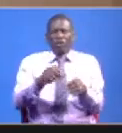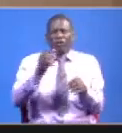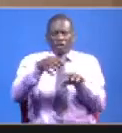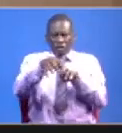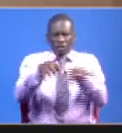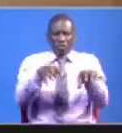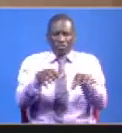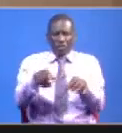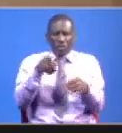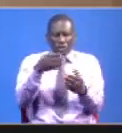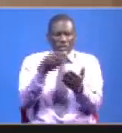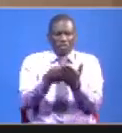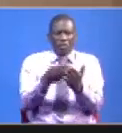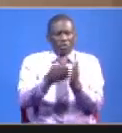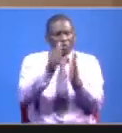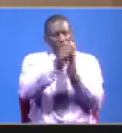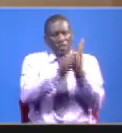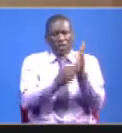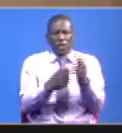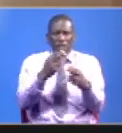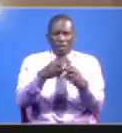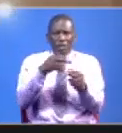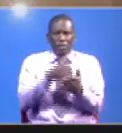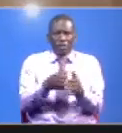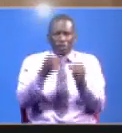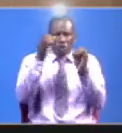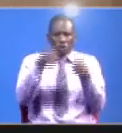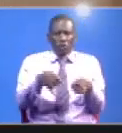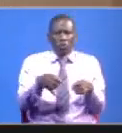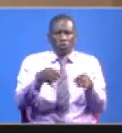an initial draft on this finance agenda, they're calling it the